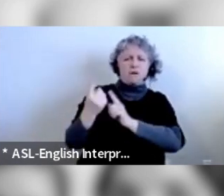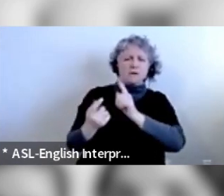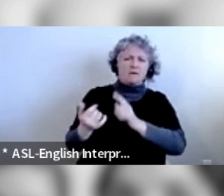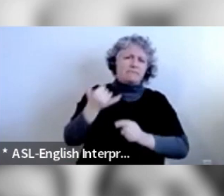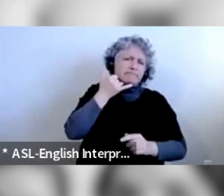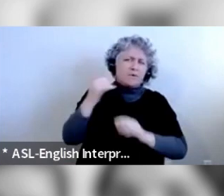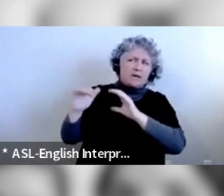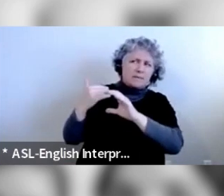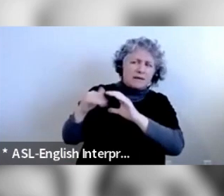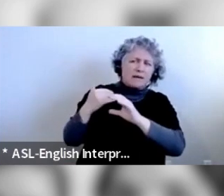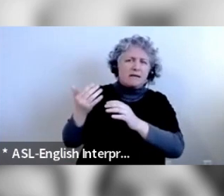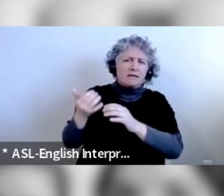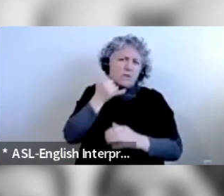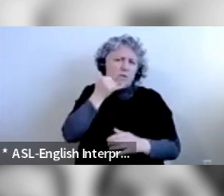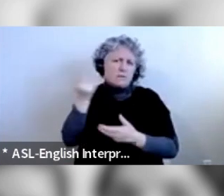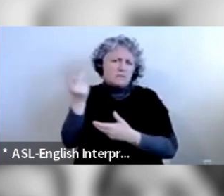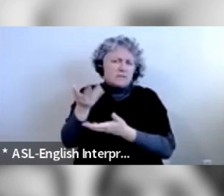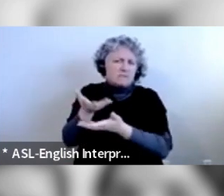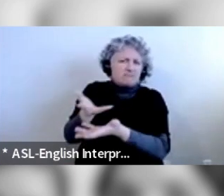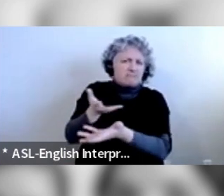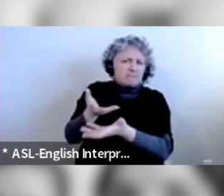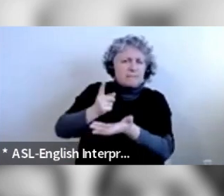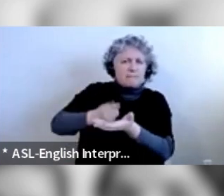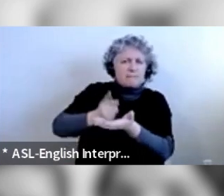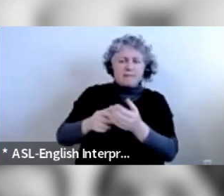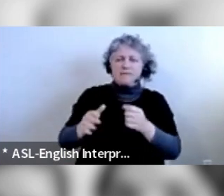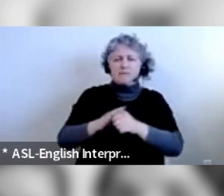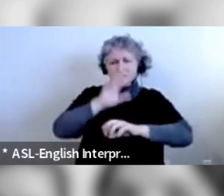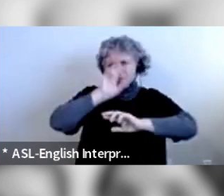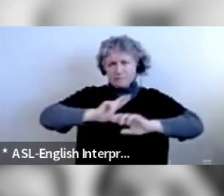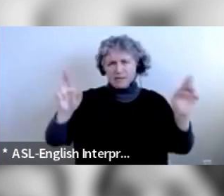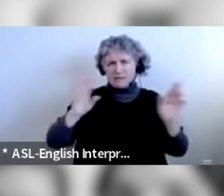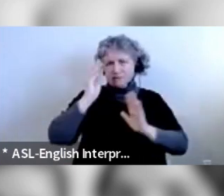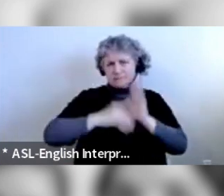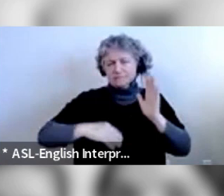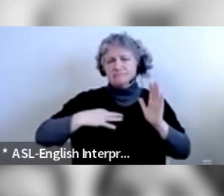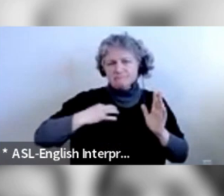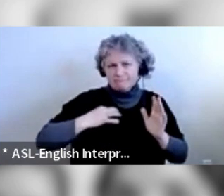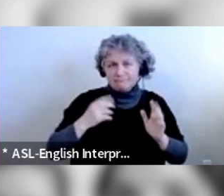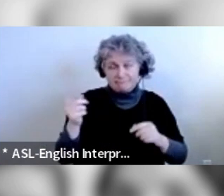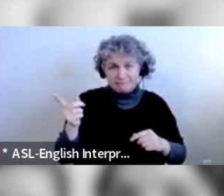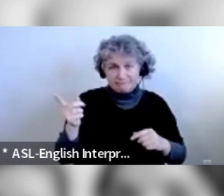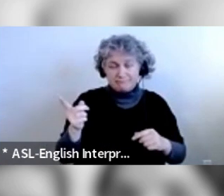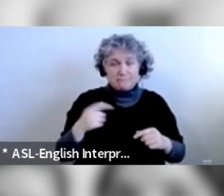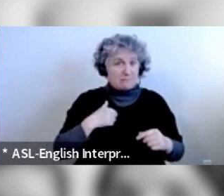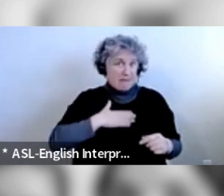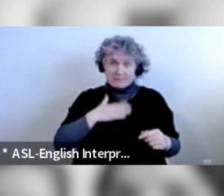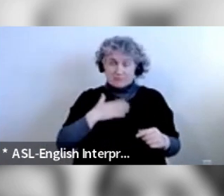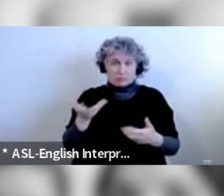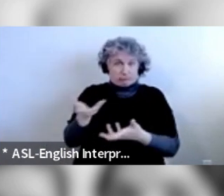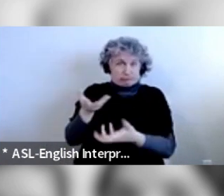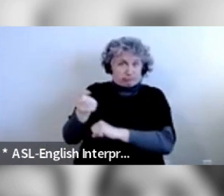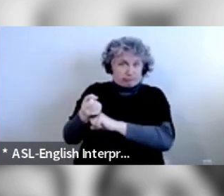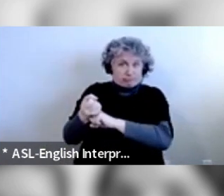over email or a phone call, and we can make sure that you're fully prepared to kind of complete those application questions. I'd be more than happy to do